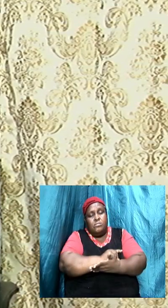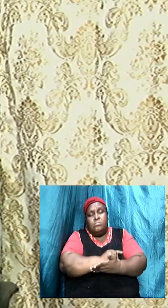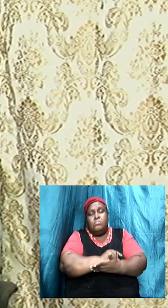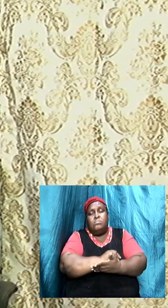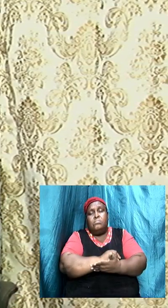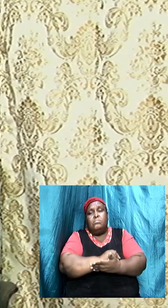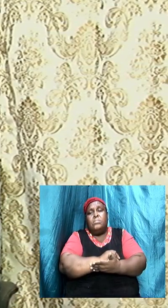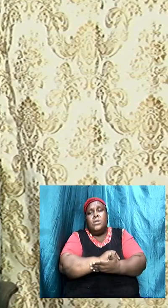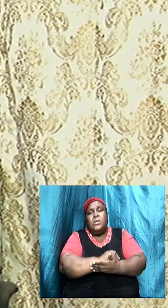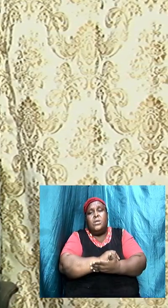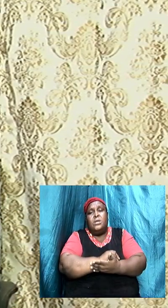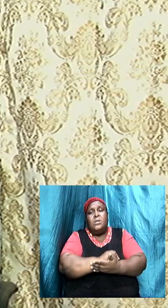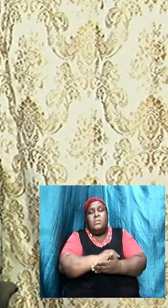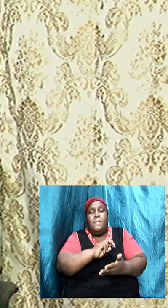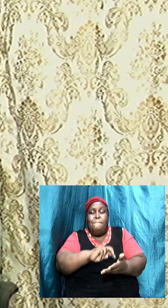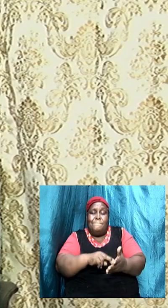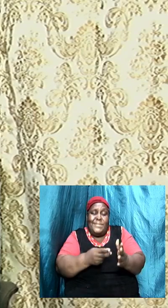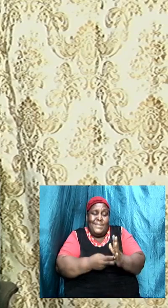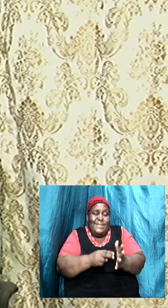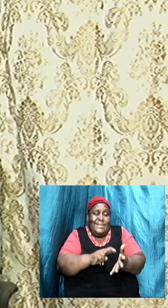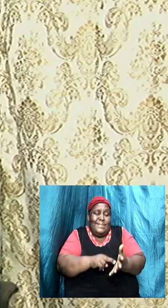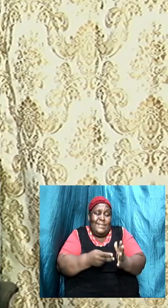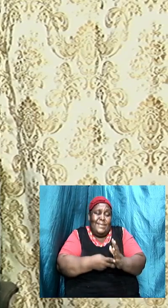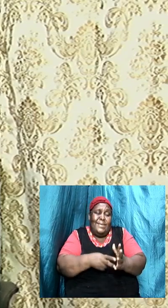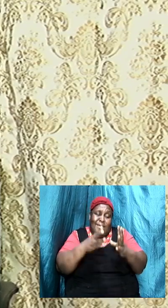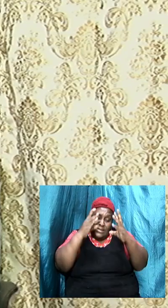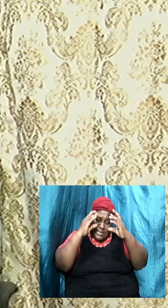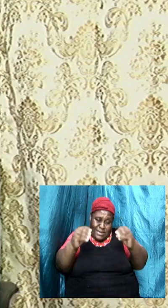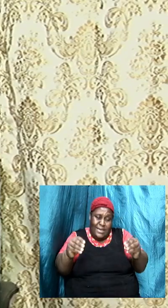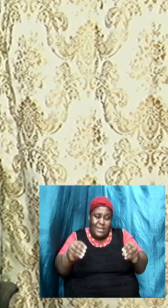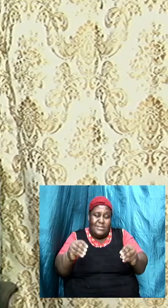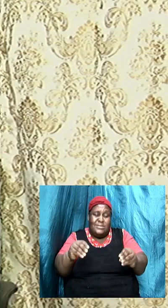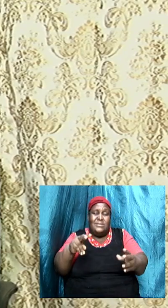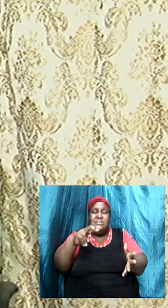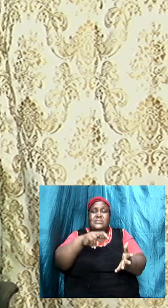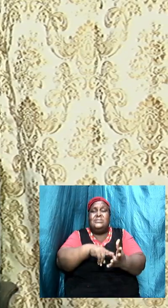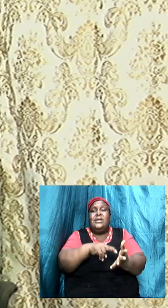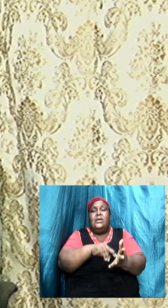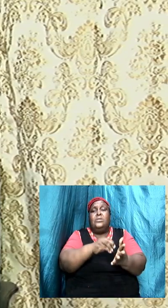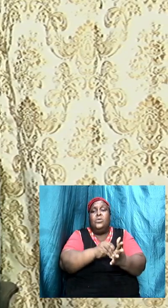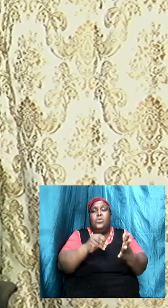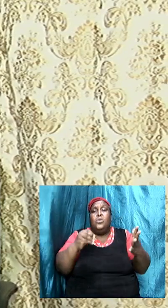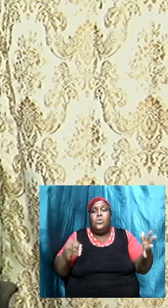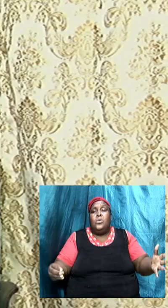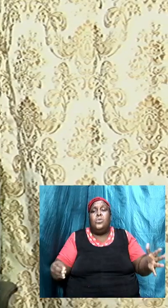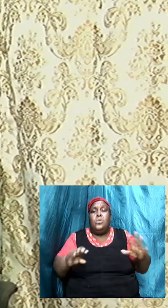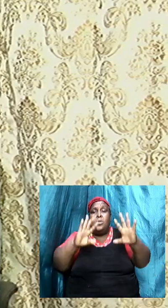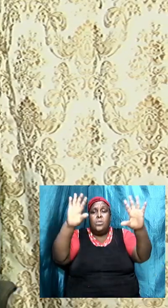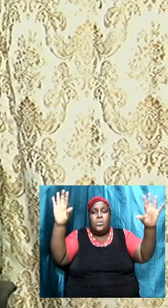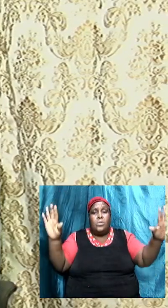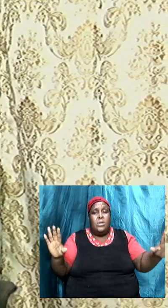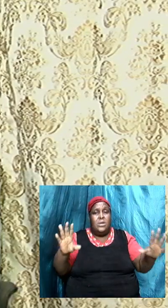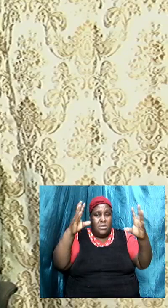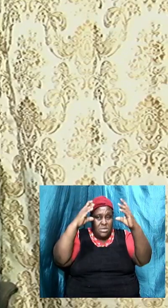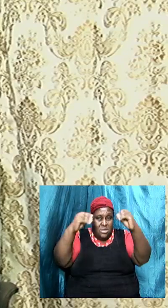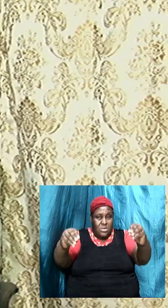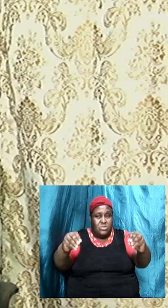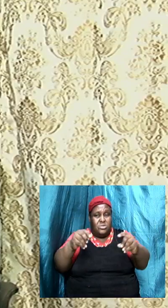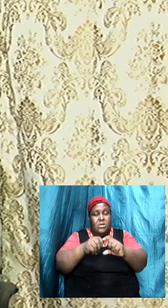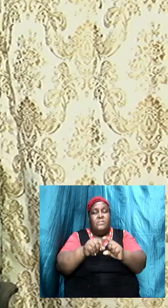It is unbiblical, meaning that the teaching stand opposed to clear teaching of the Bible. For